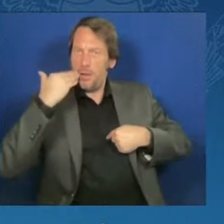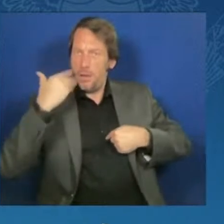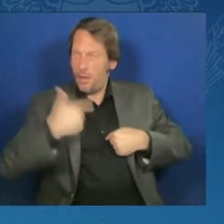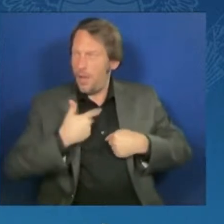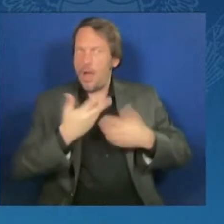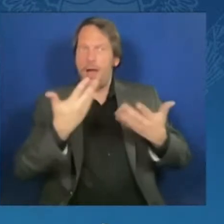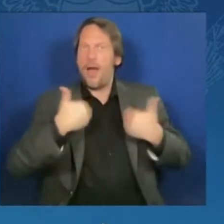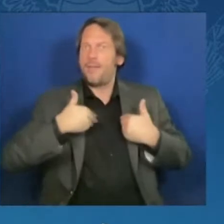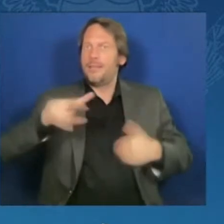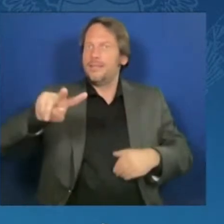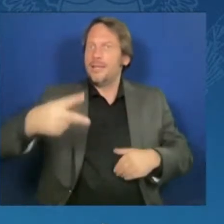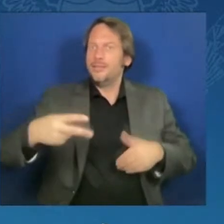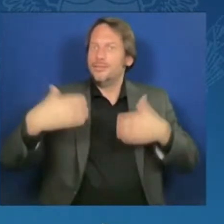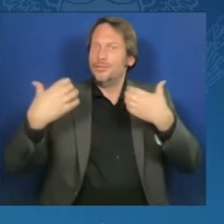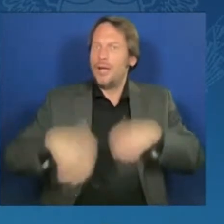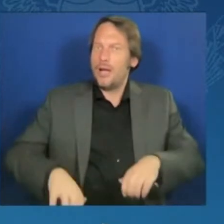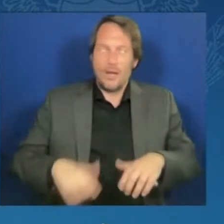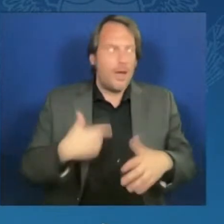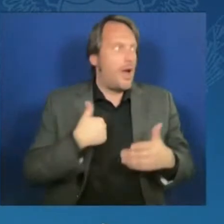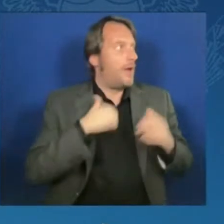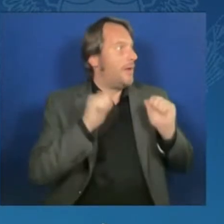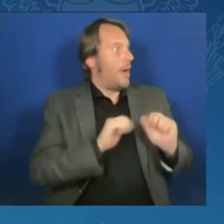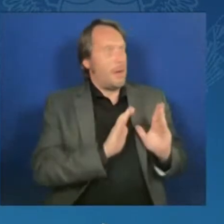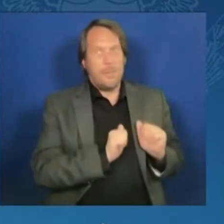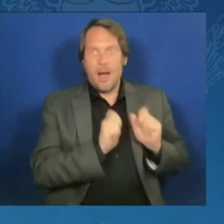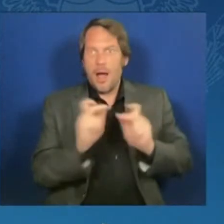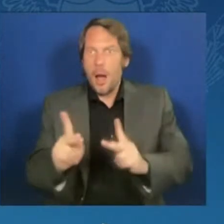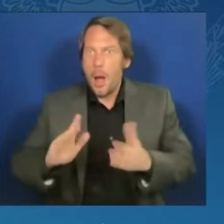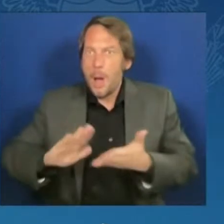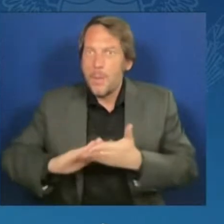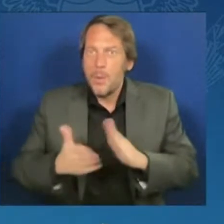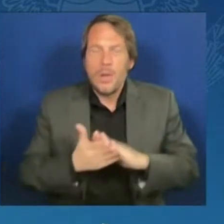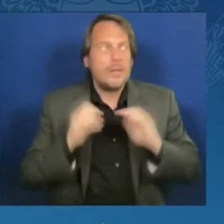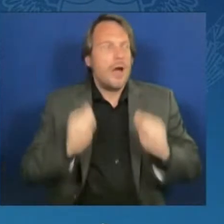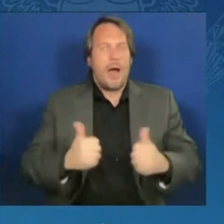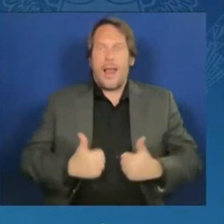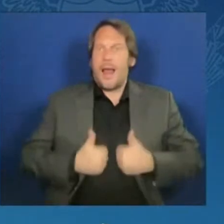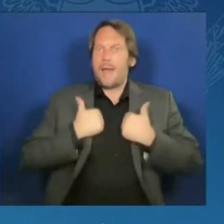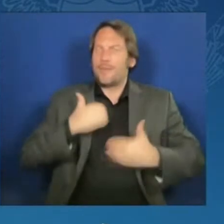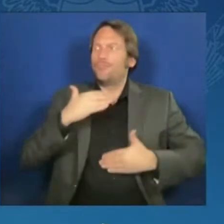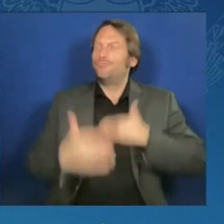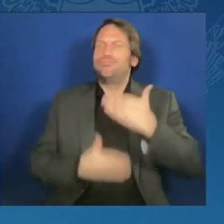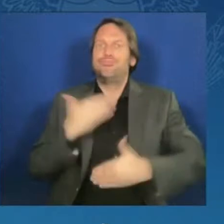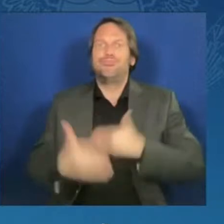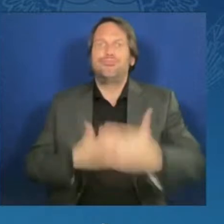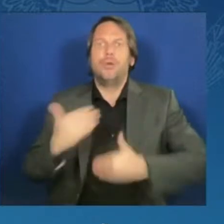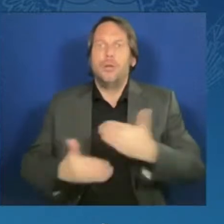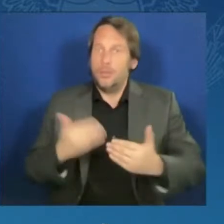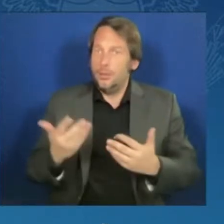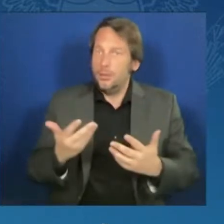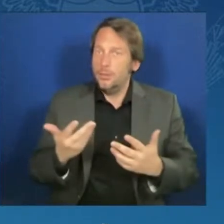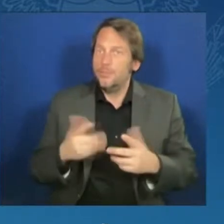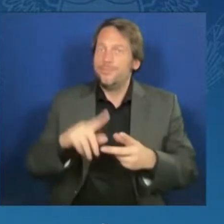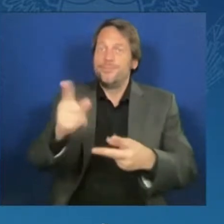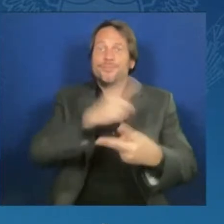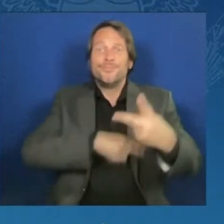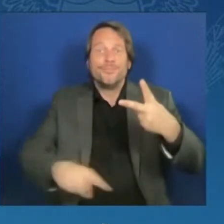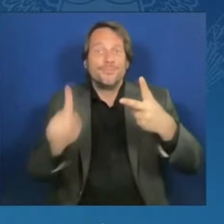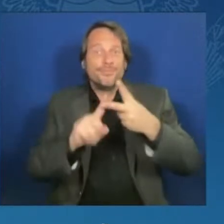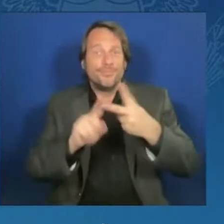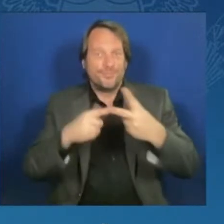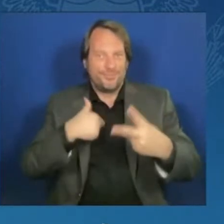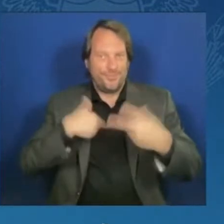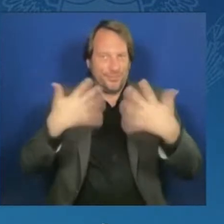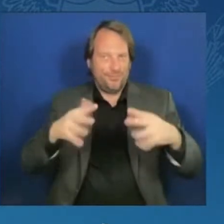to action for states to pardon these types of offenses, in particular on possession. That is why I have